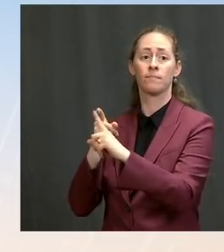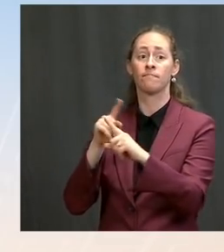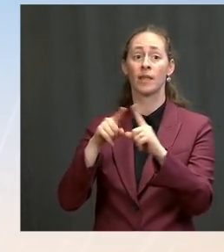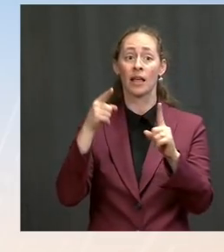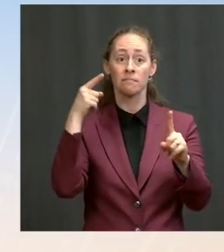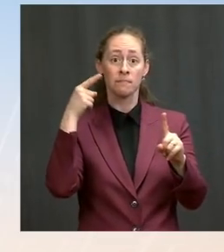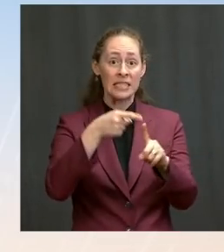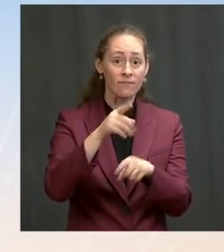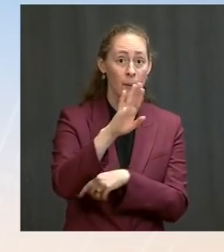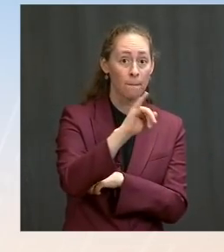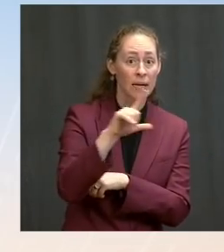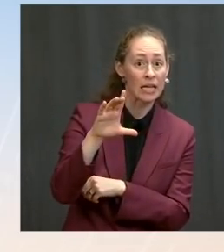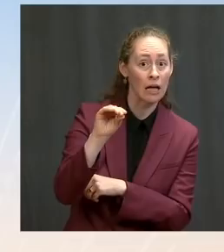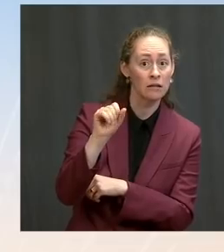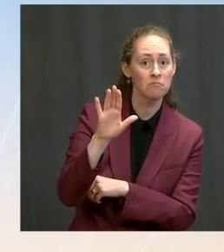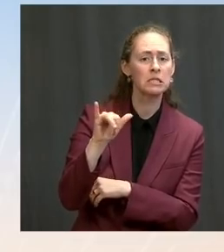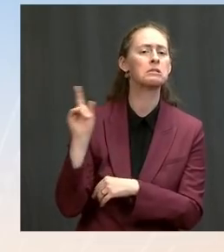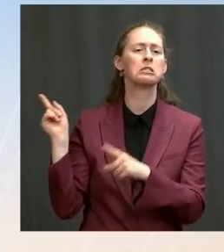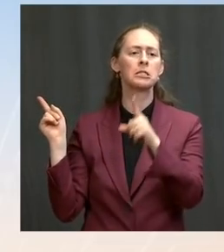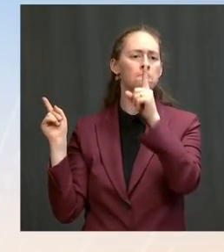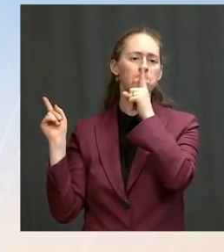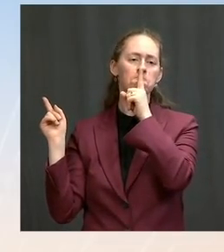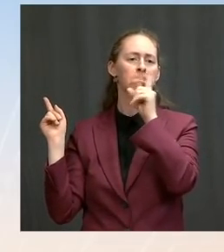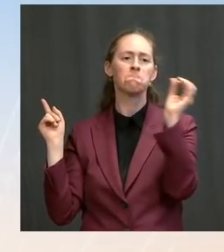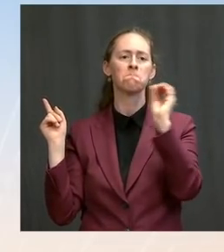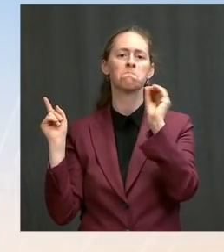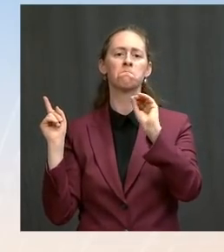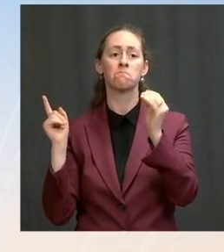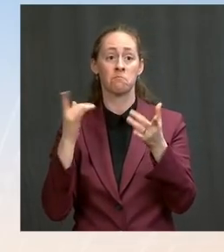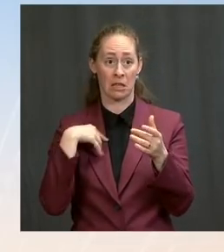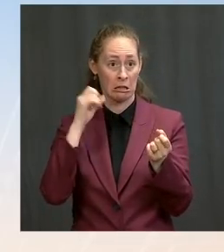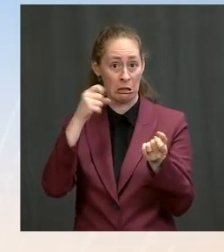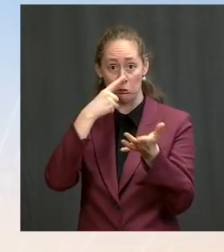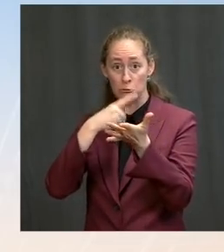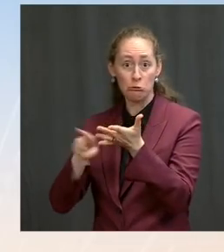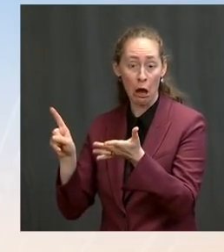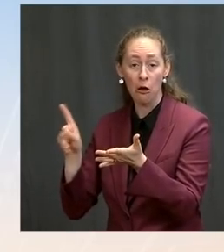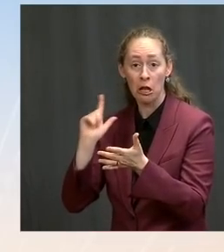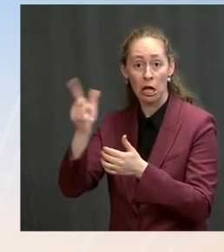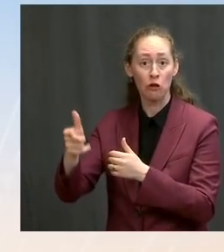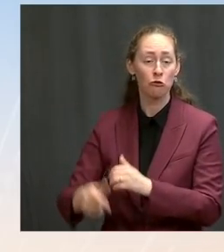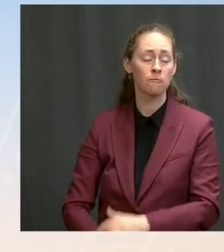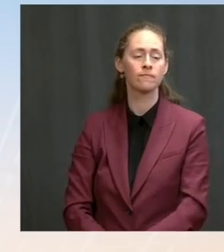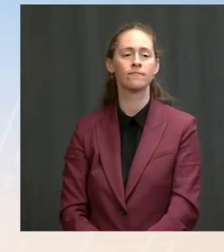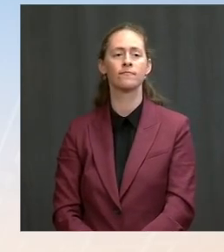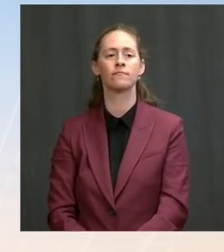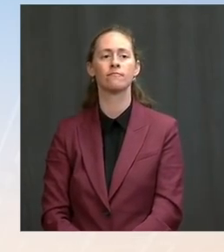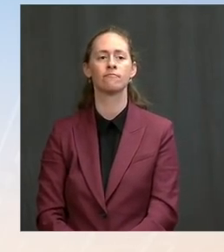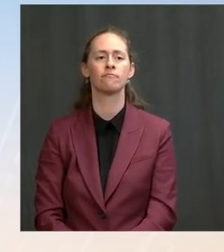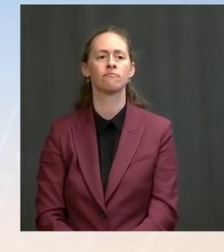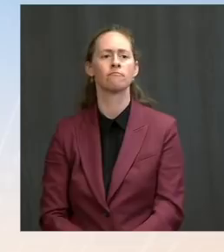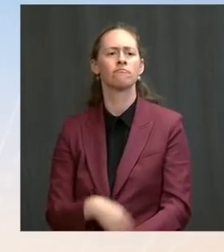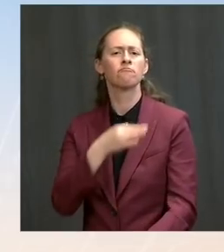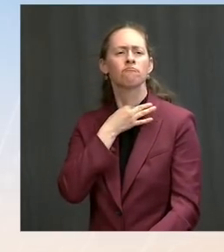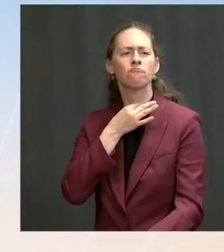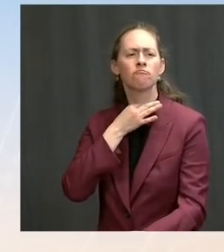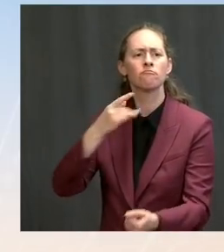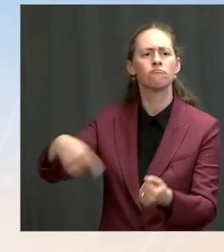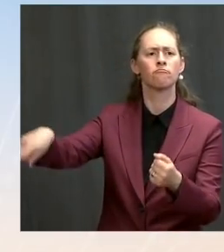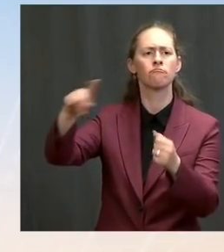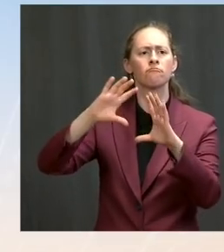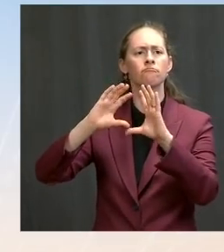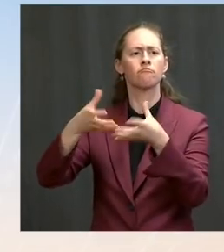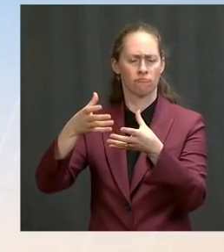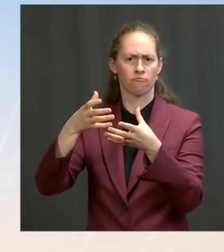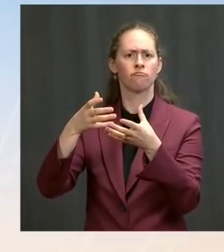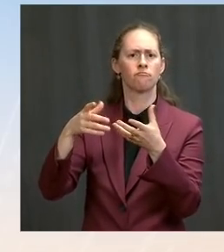announcement today. If we do have one after the briefing, I'll make that available to all of you. Go ahead. Thank you, Jen. What does the White House think about Congresswoman Ilhan Omar saying that she does